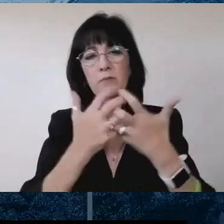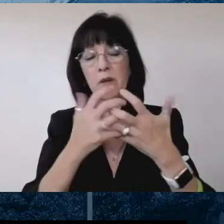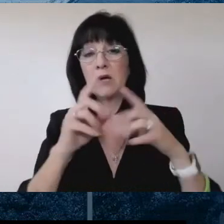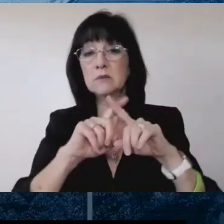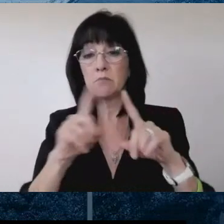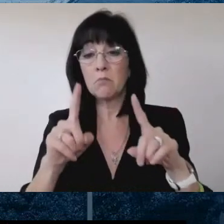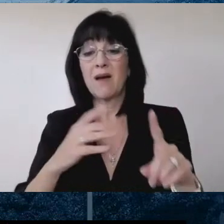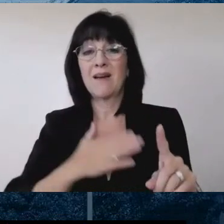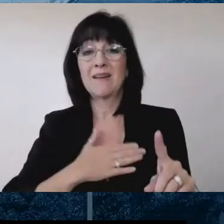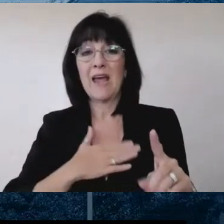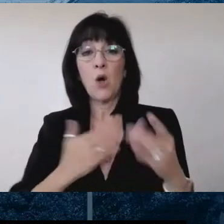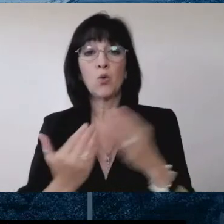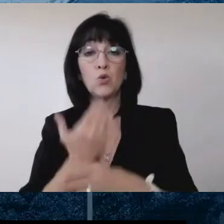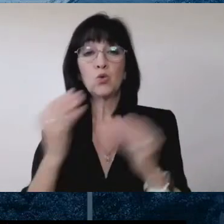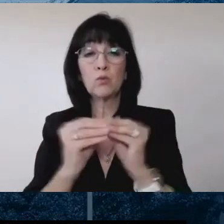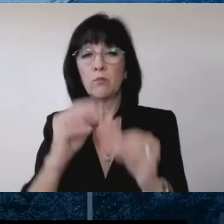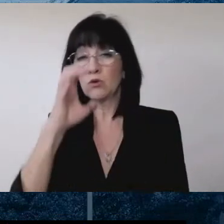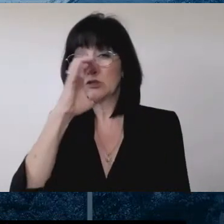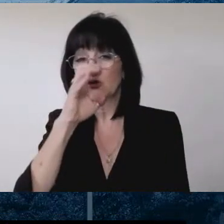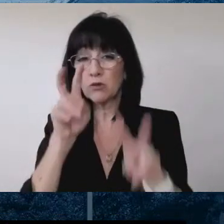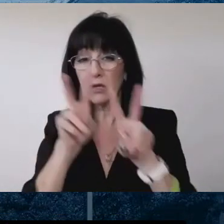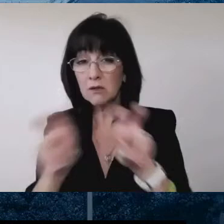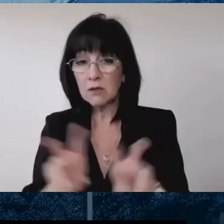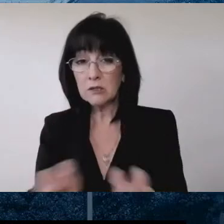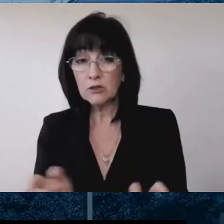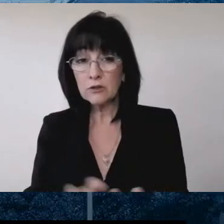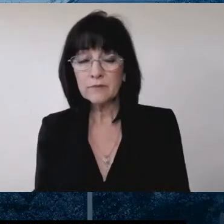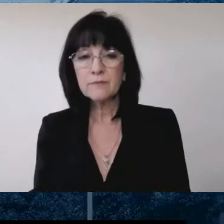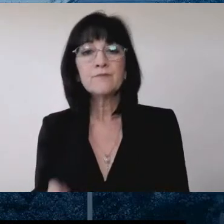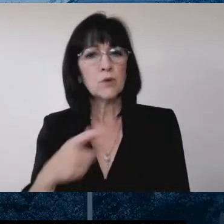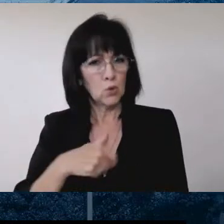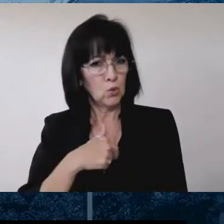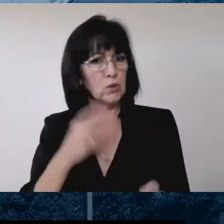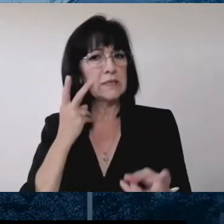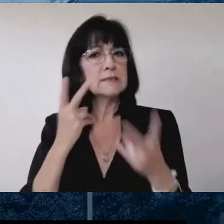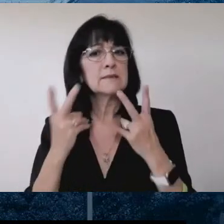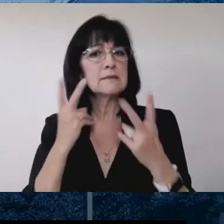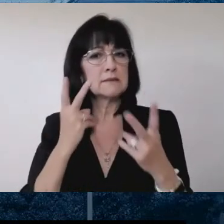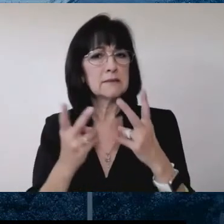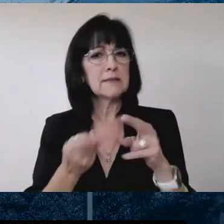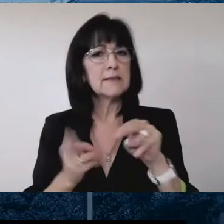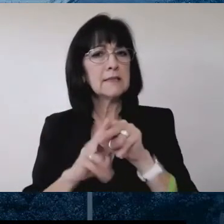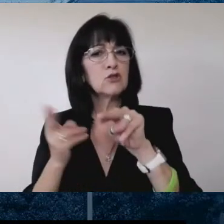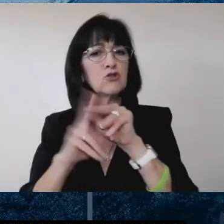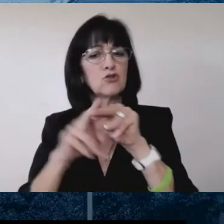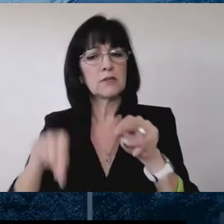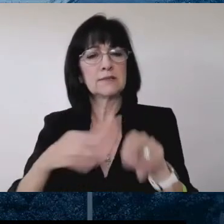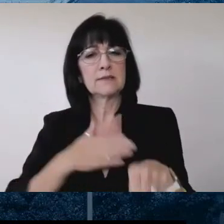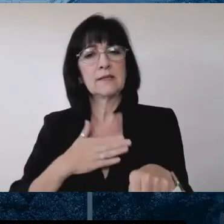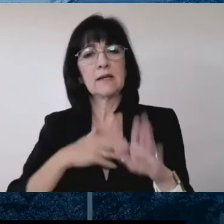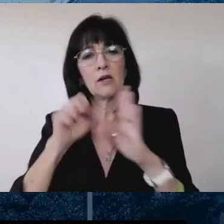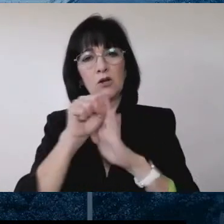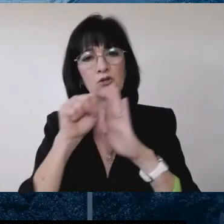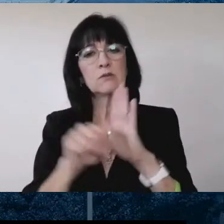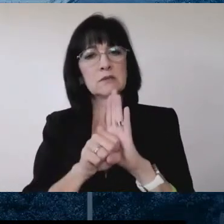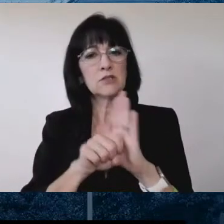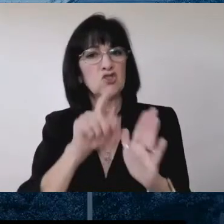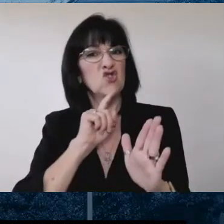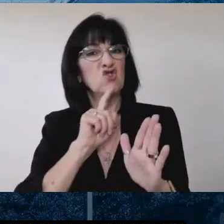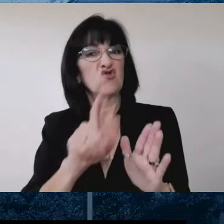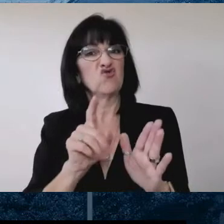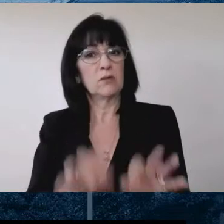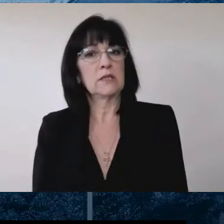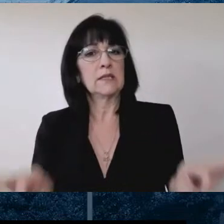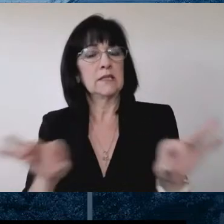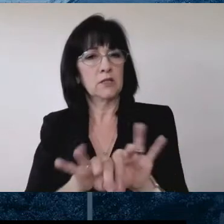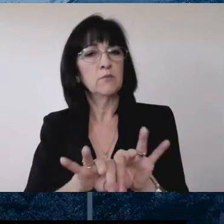However, as we know, we've seen significant increases in the state, and it's really helpful to see where we are seeing the highest case rates in